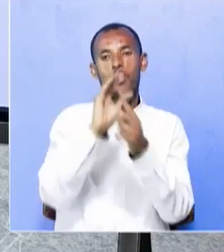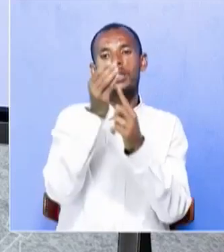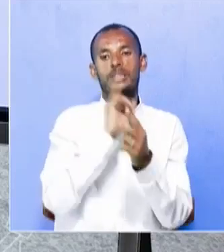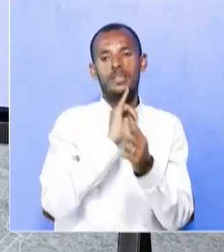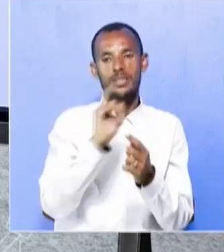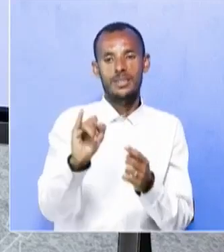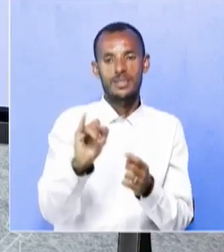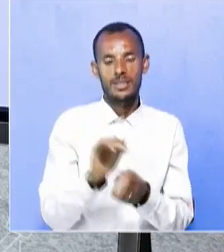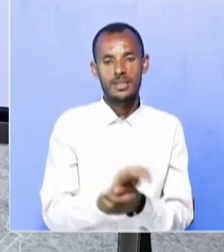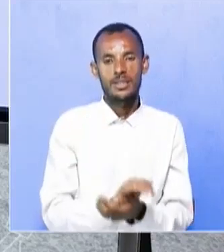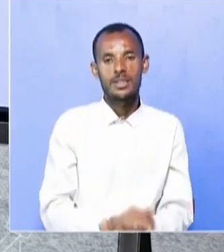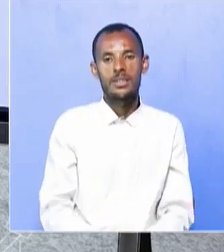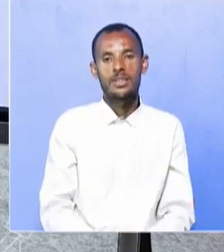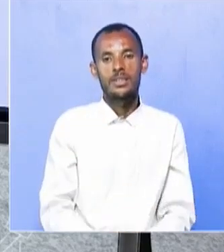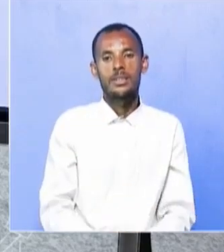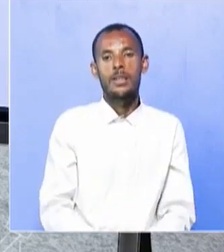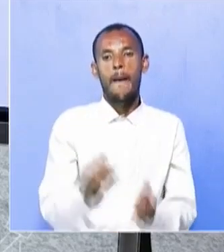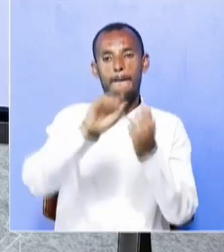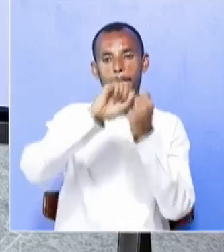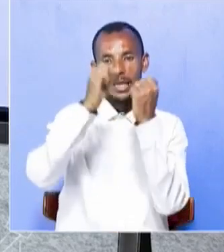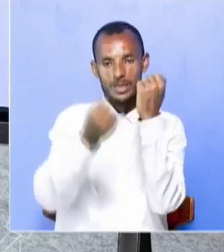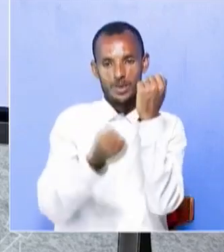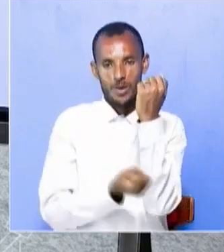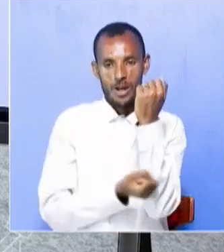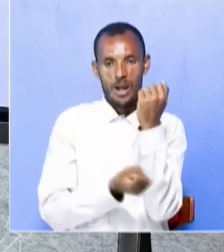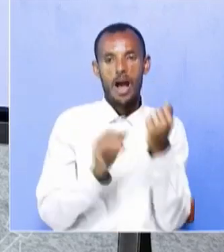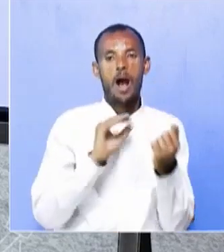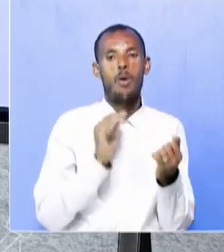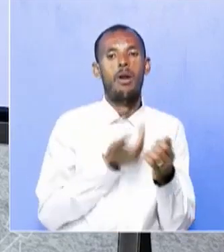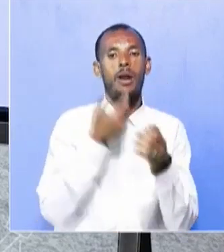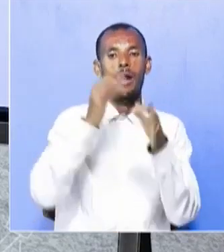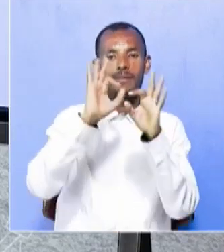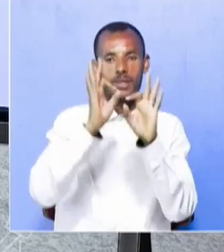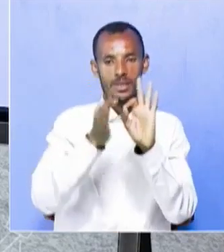one is, according to our definition,